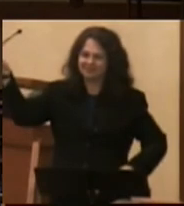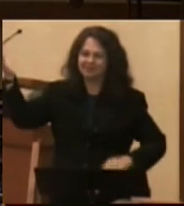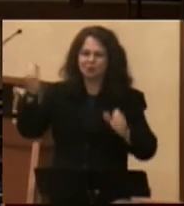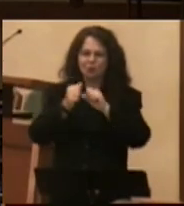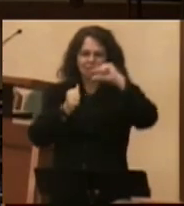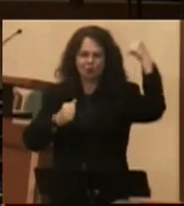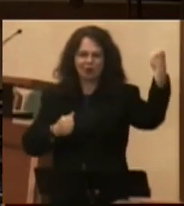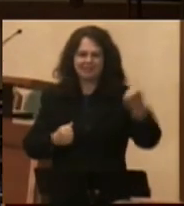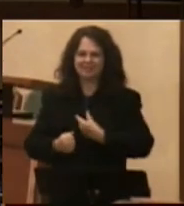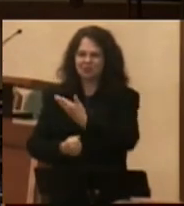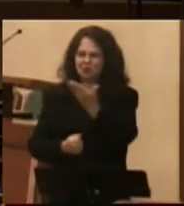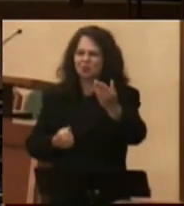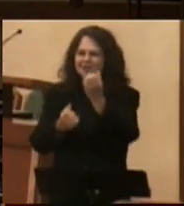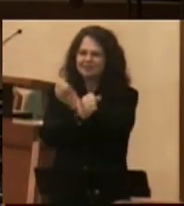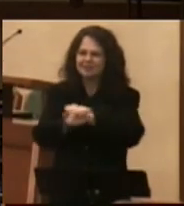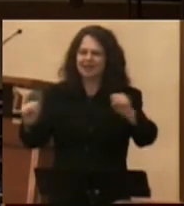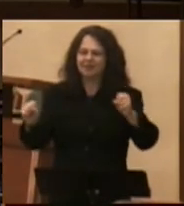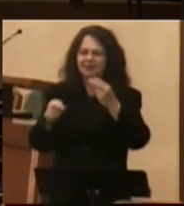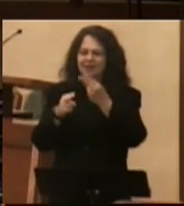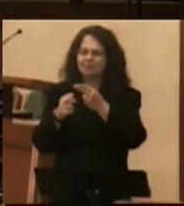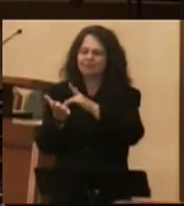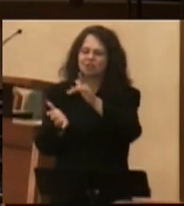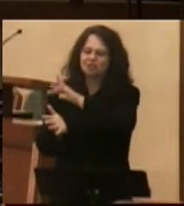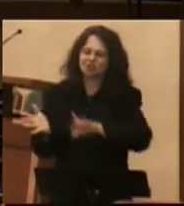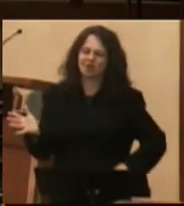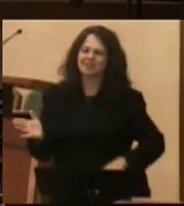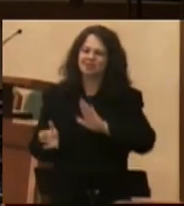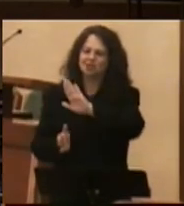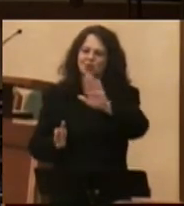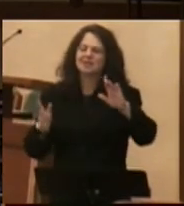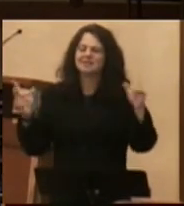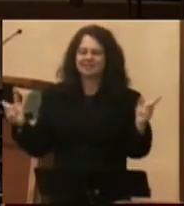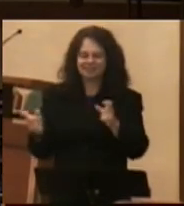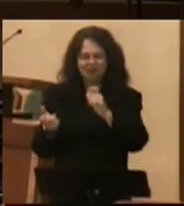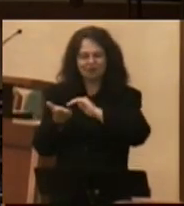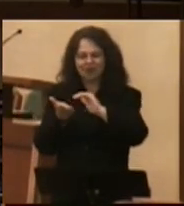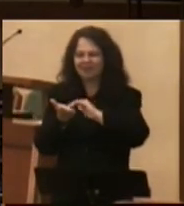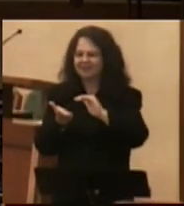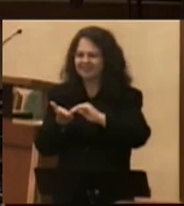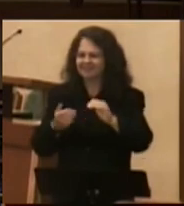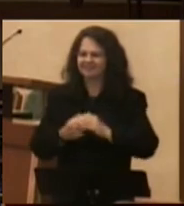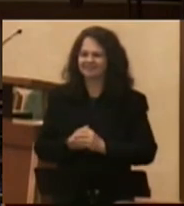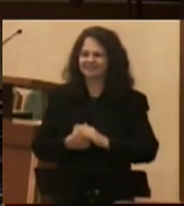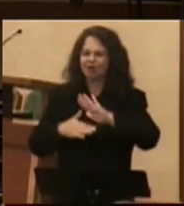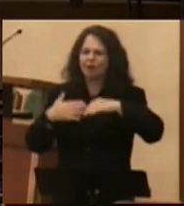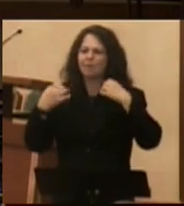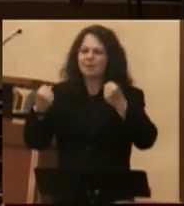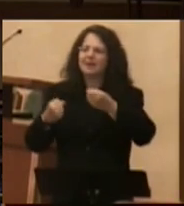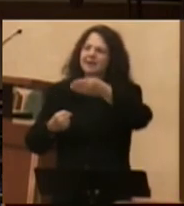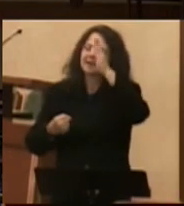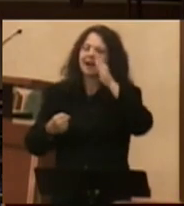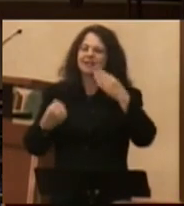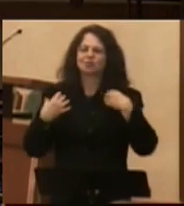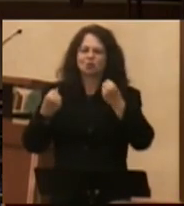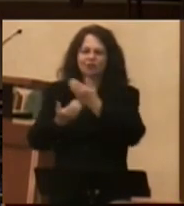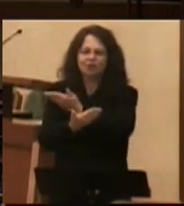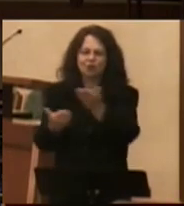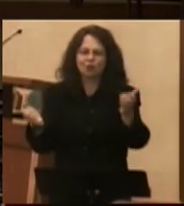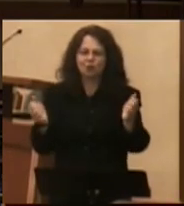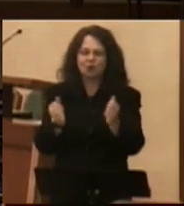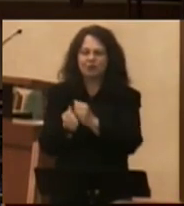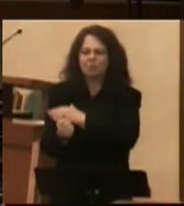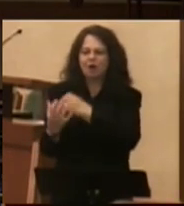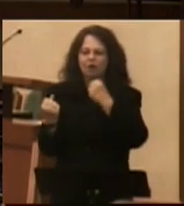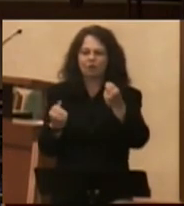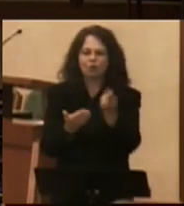been saved. In the name of Jesus Christ, your sins are forgiven. Almighty God, strengthen you with power through the Holy